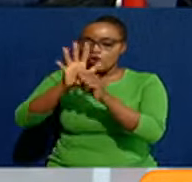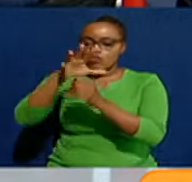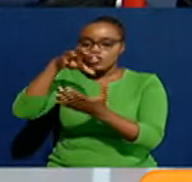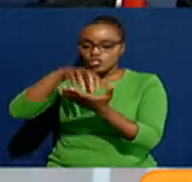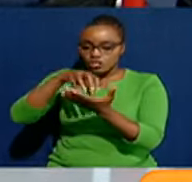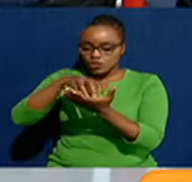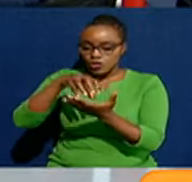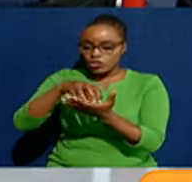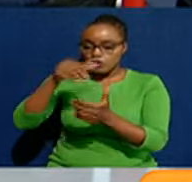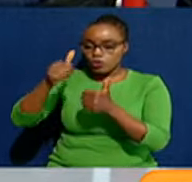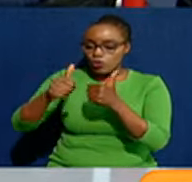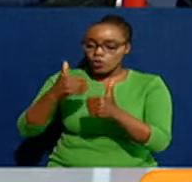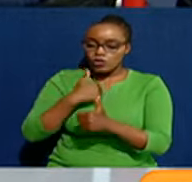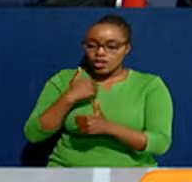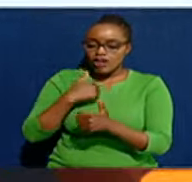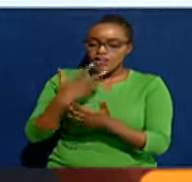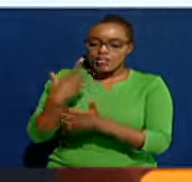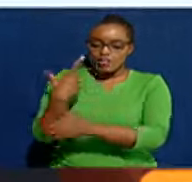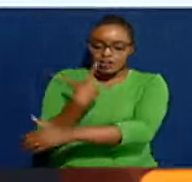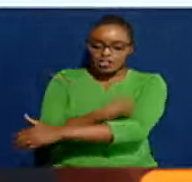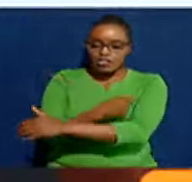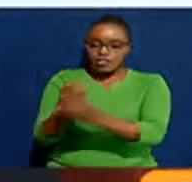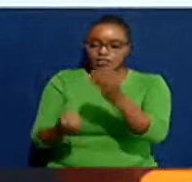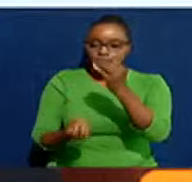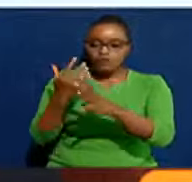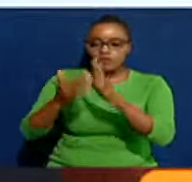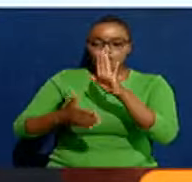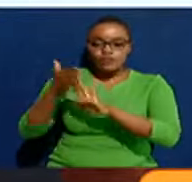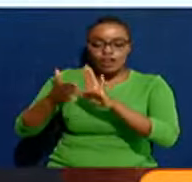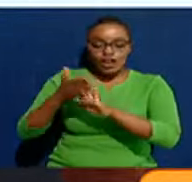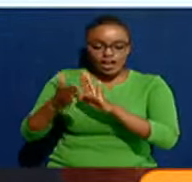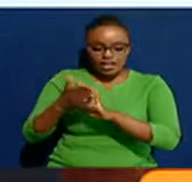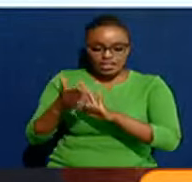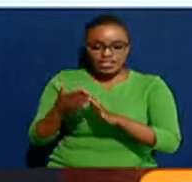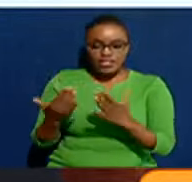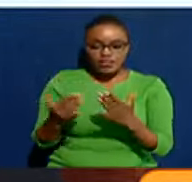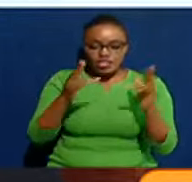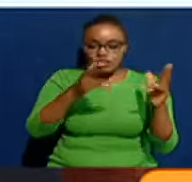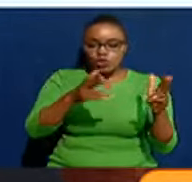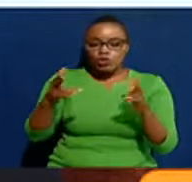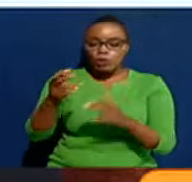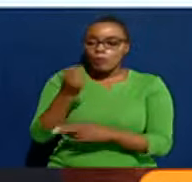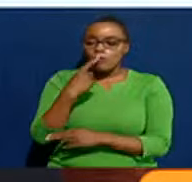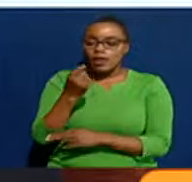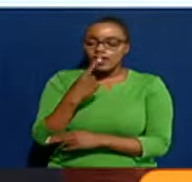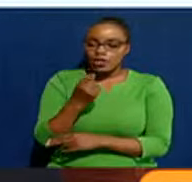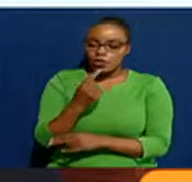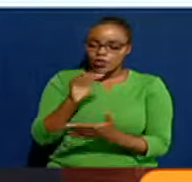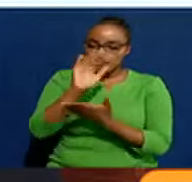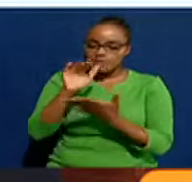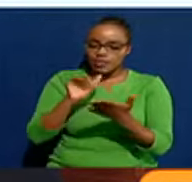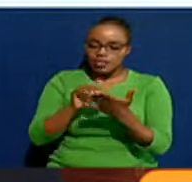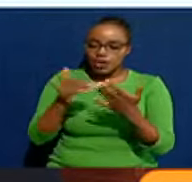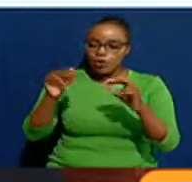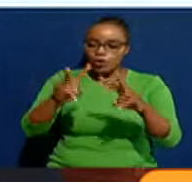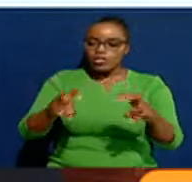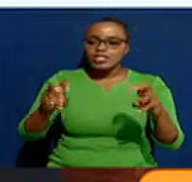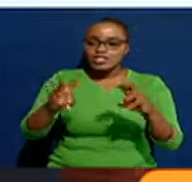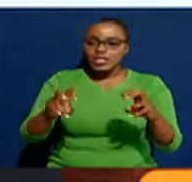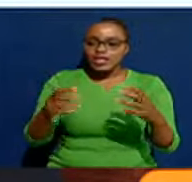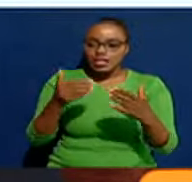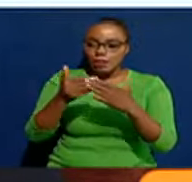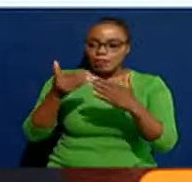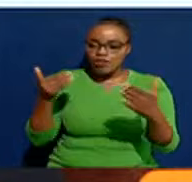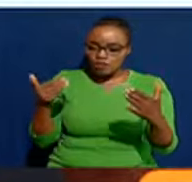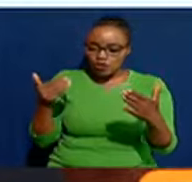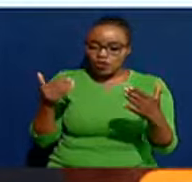where the vaccines were produced too fast, in normal medical facilities or research,